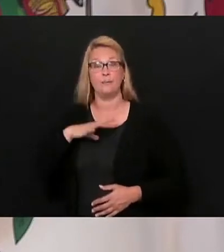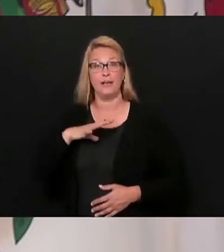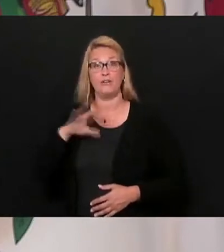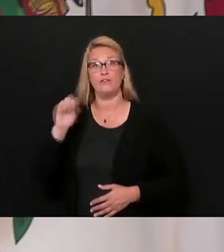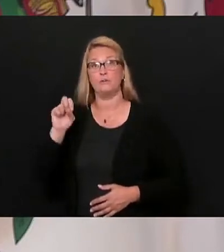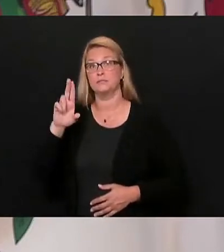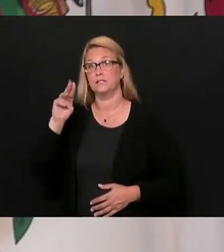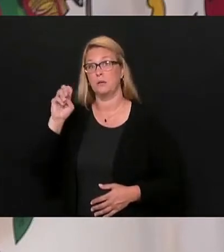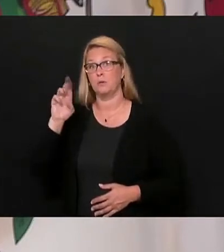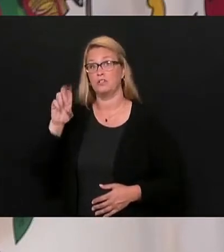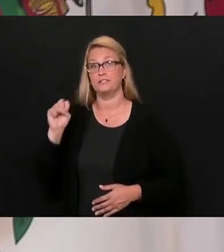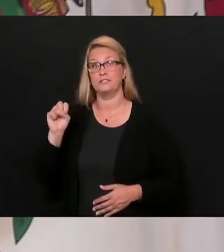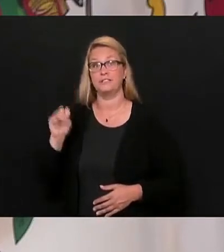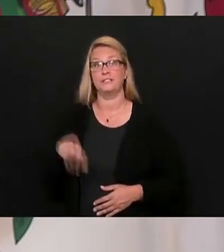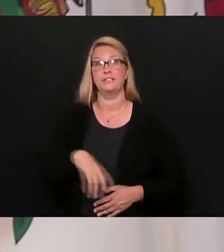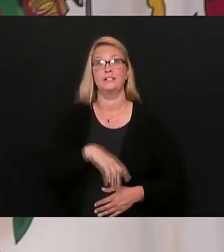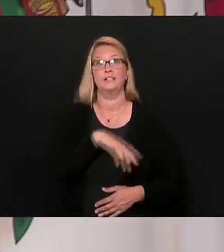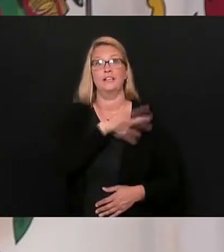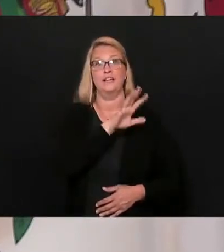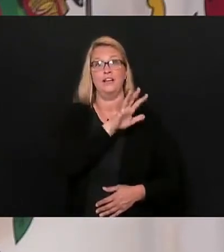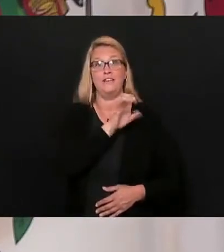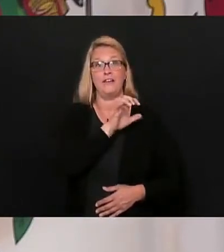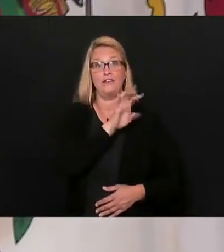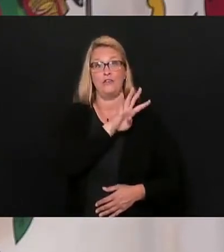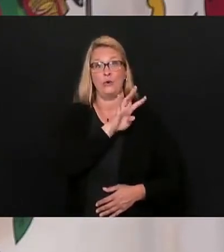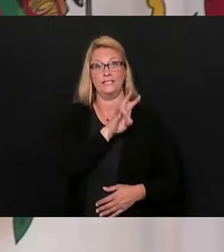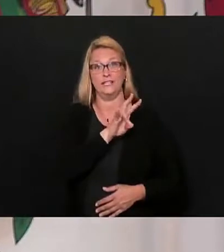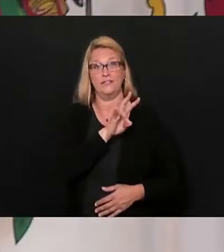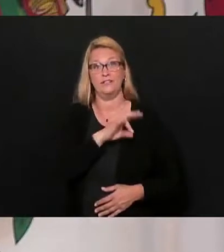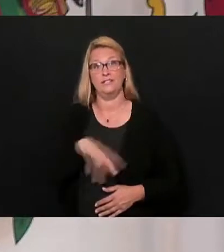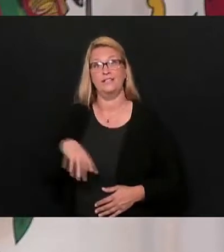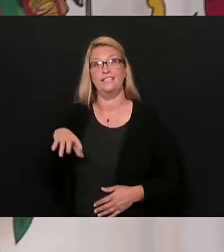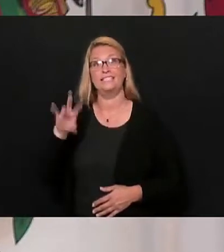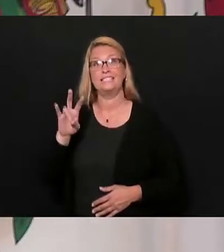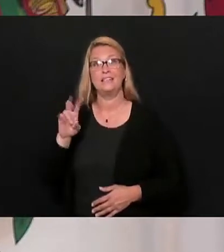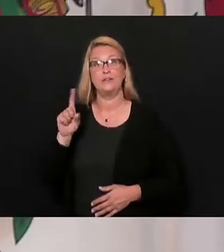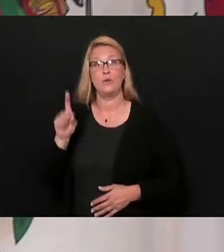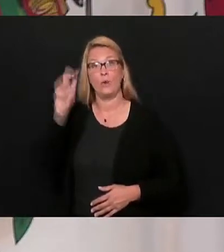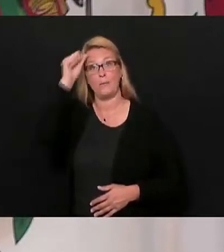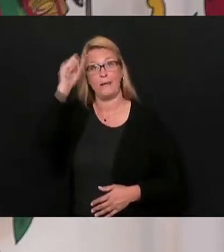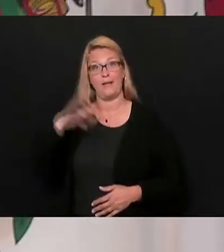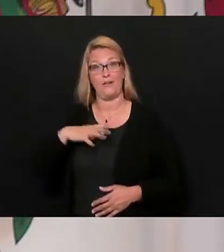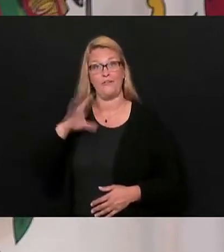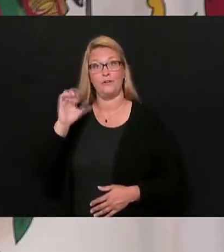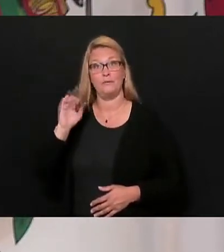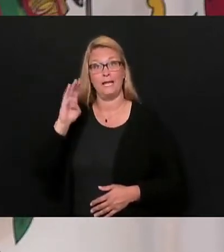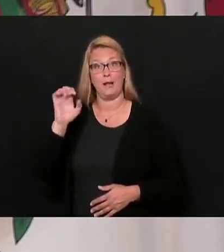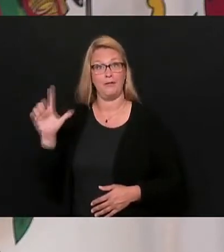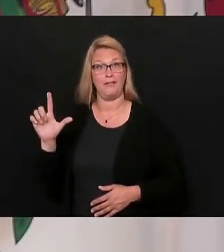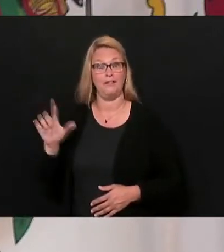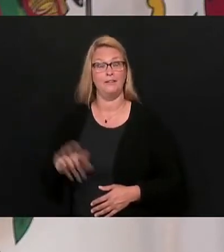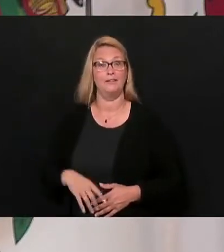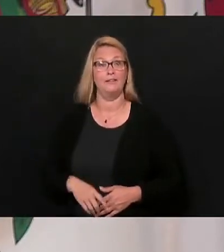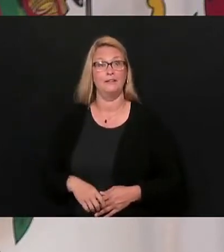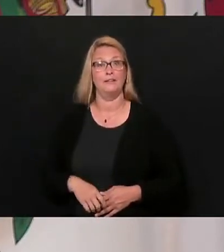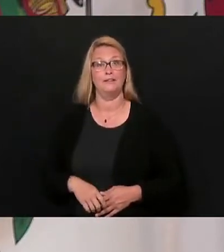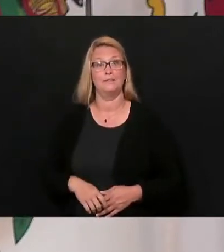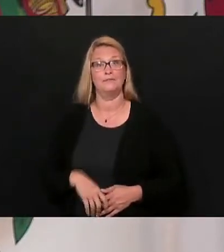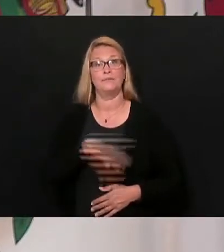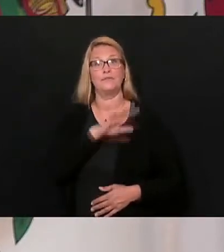County. Our 547th death, a 71-year-old male from Cabell County.